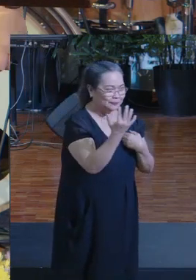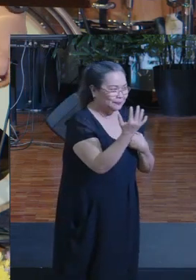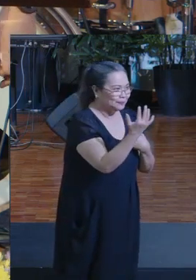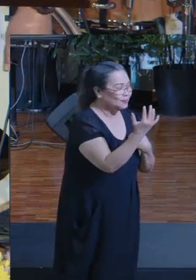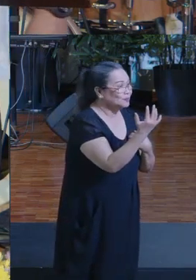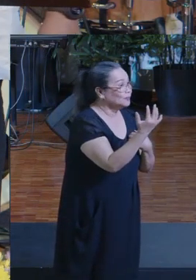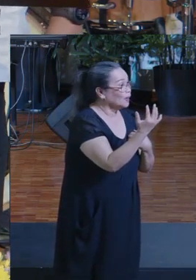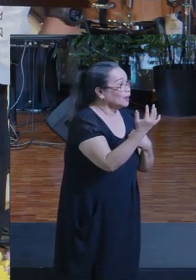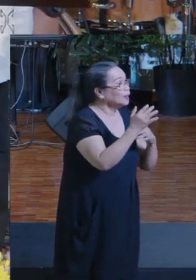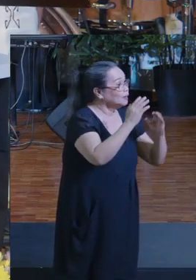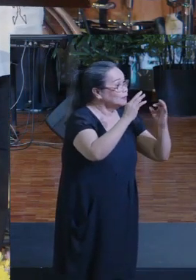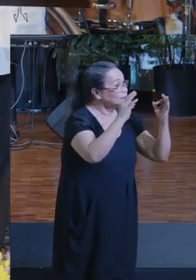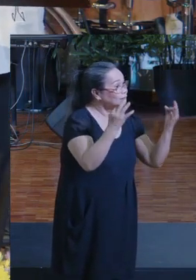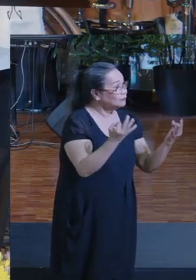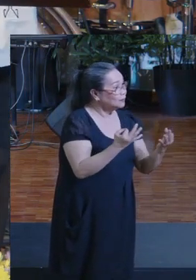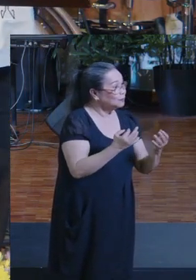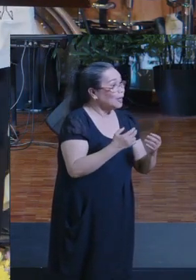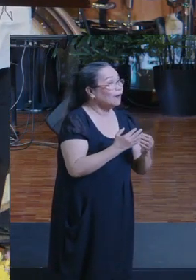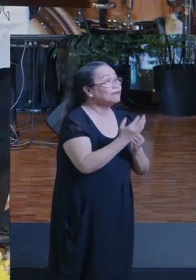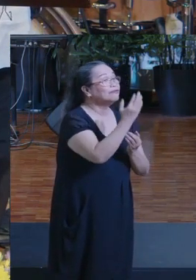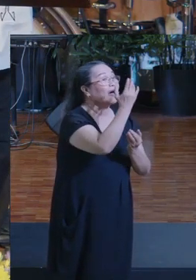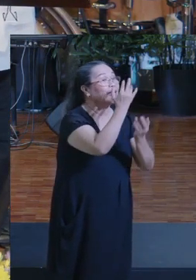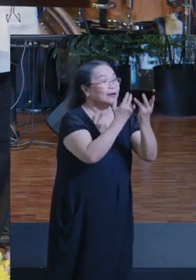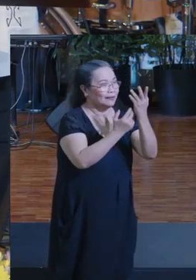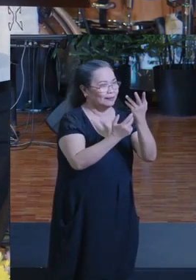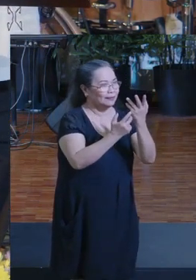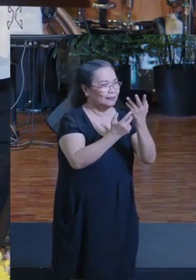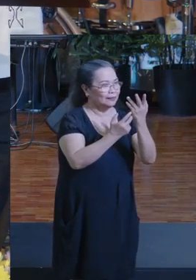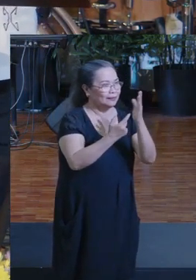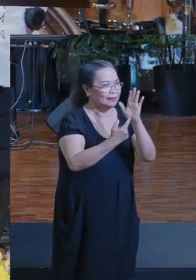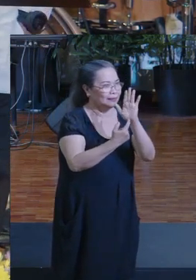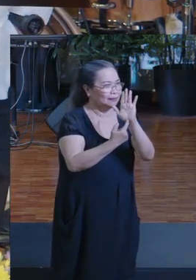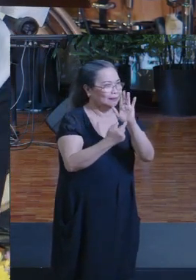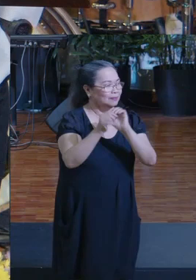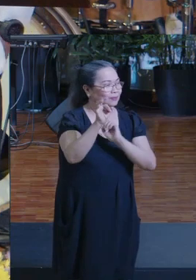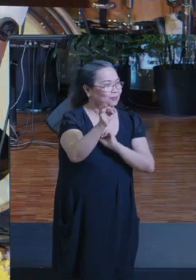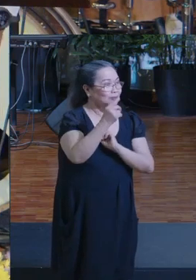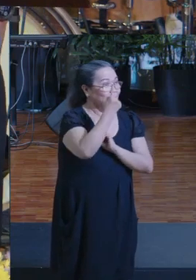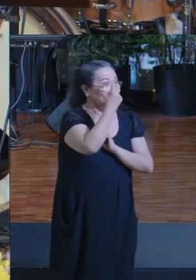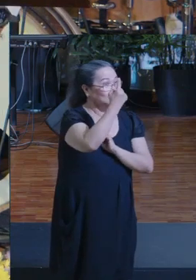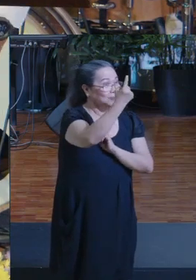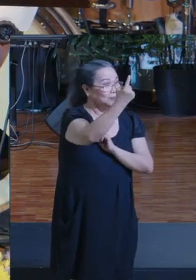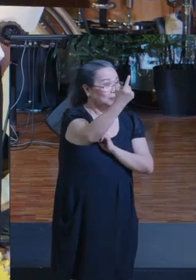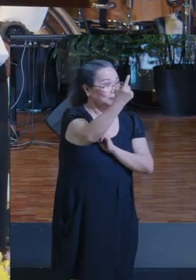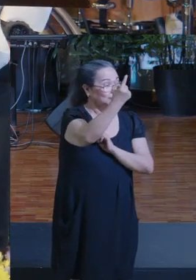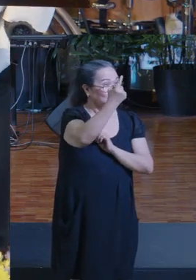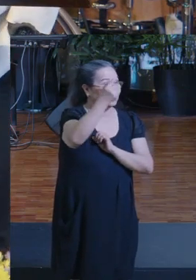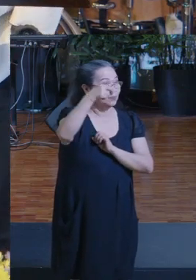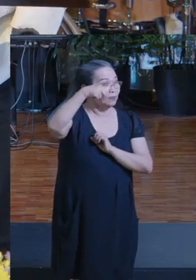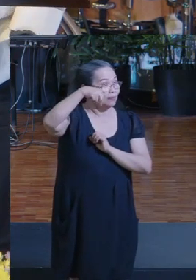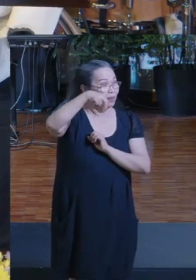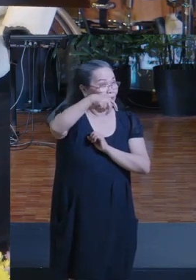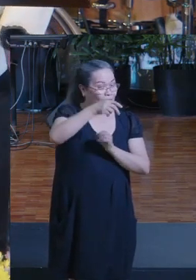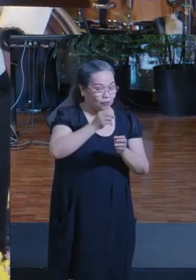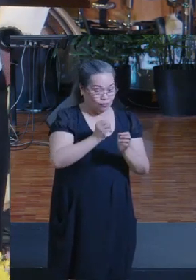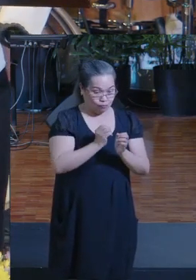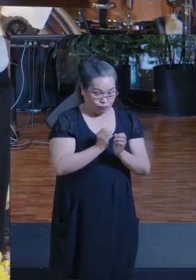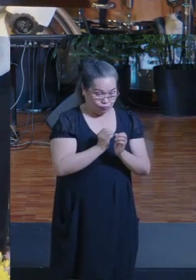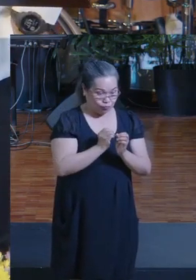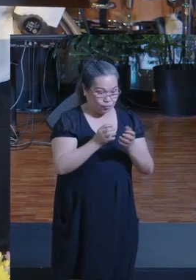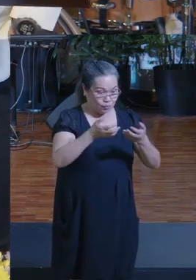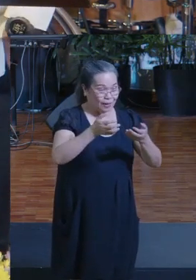sa form ng isang apoy. At siya, mag-isa, ang lumakad sa gitna ng